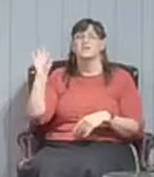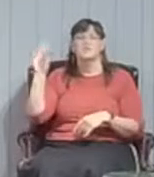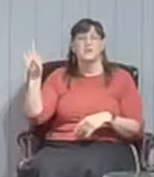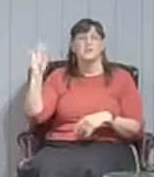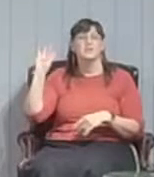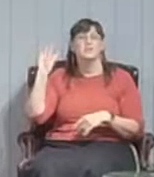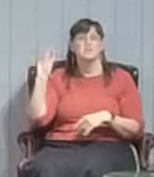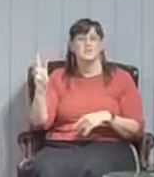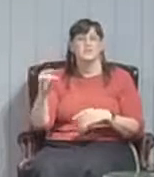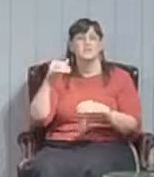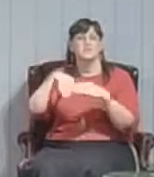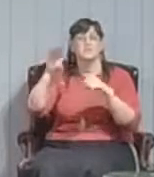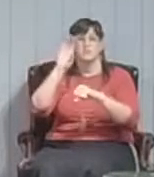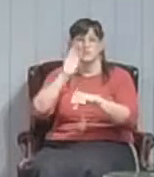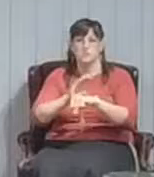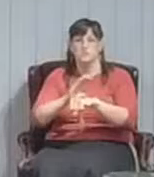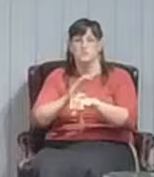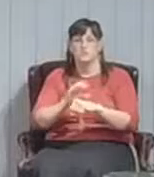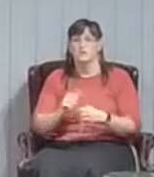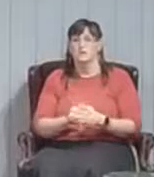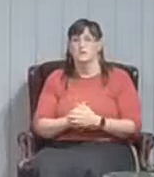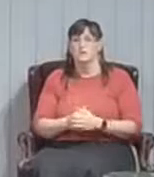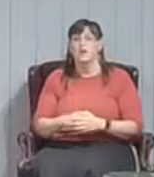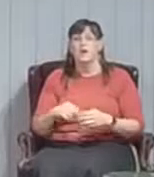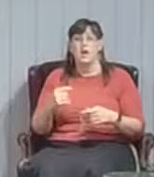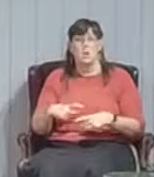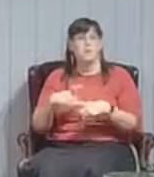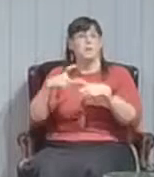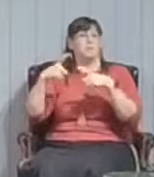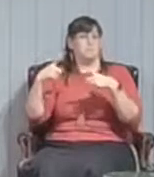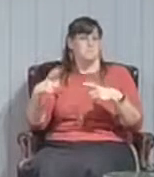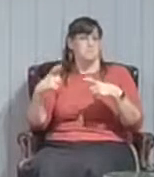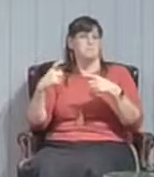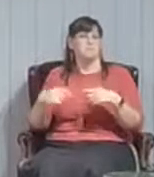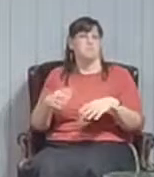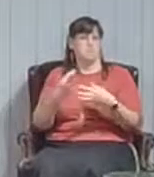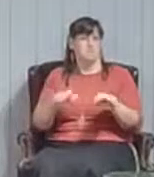week. I'm one of the big dogs now.